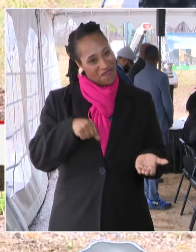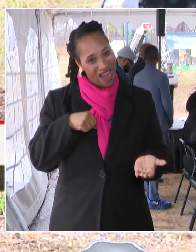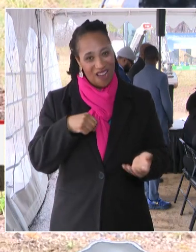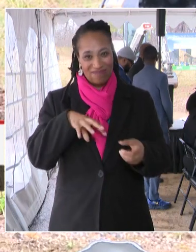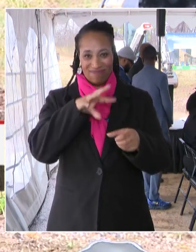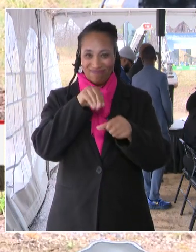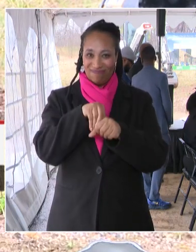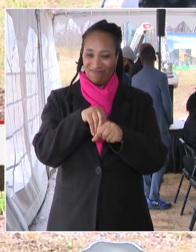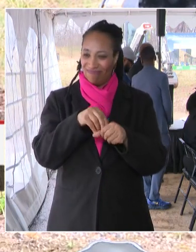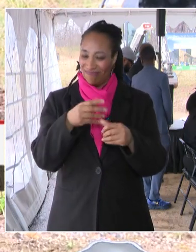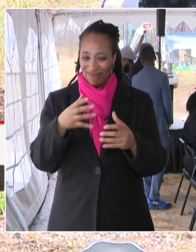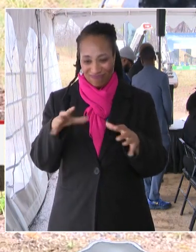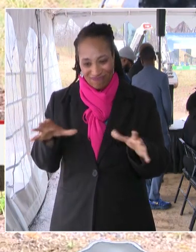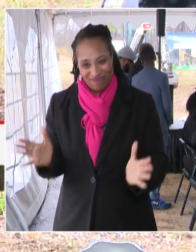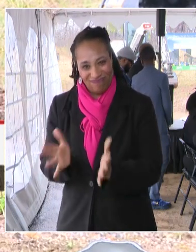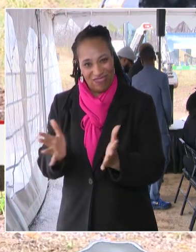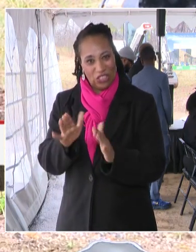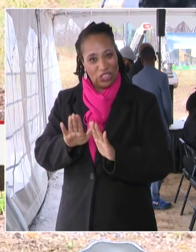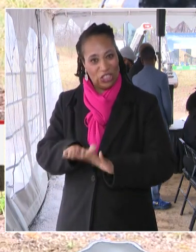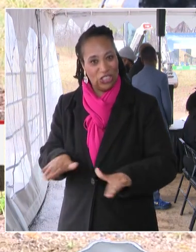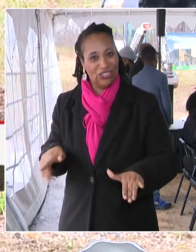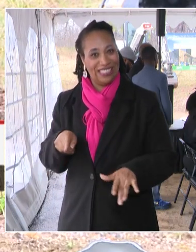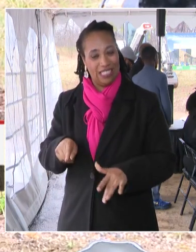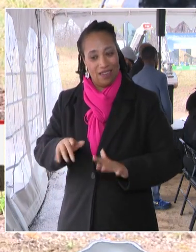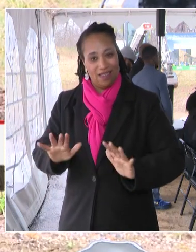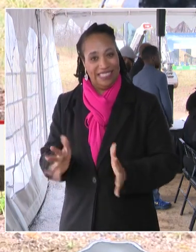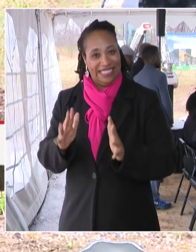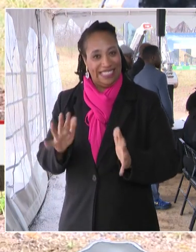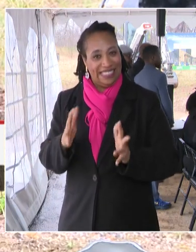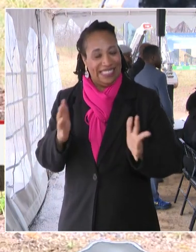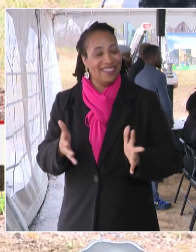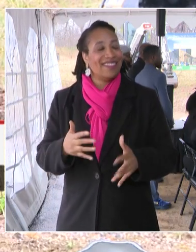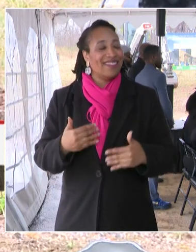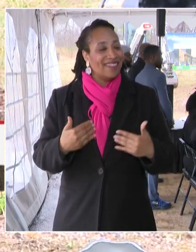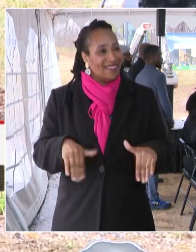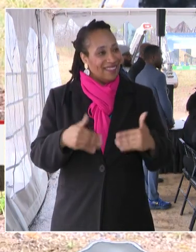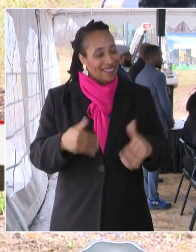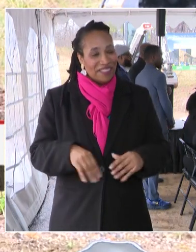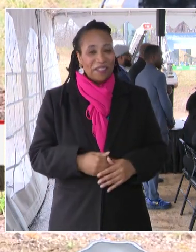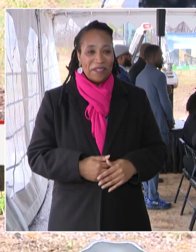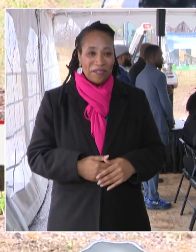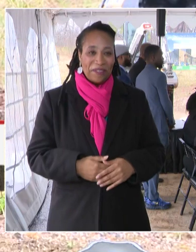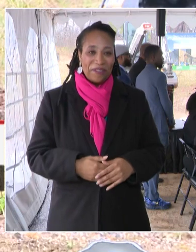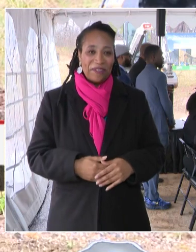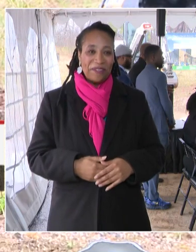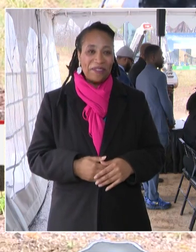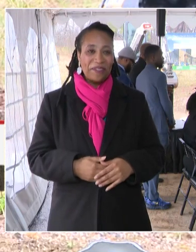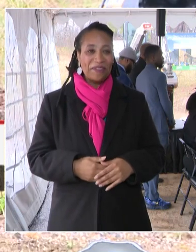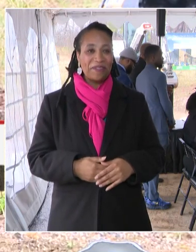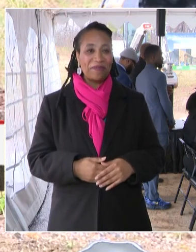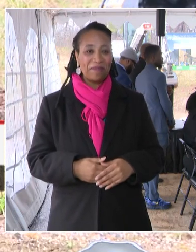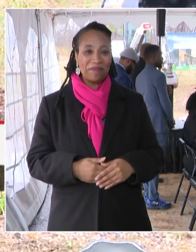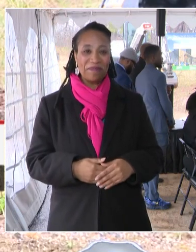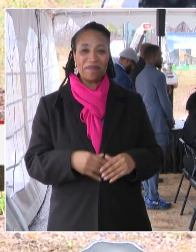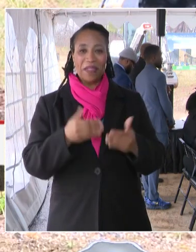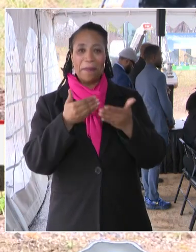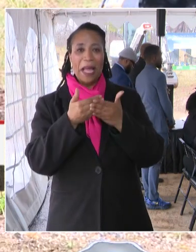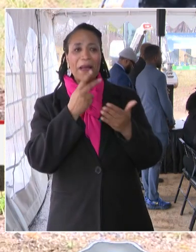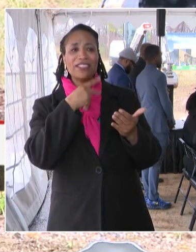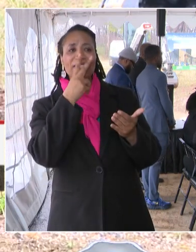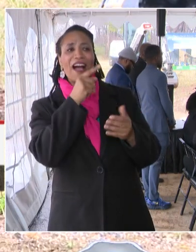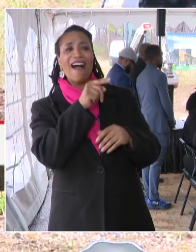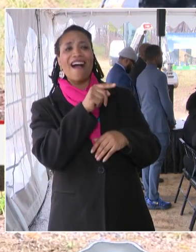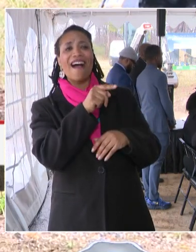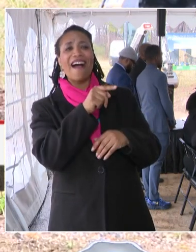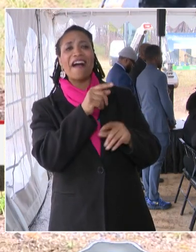I love hearing your baby make noise in this adult space, because if we're not building things and